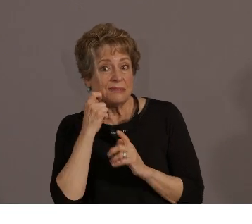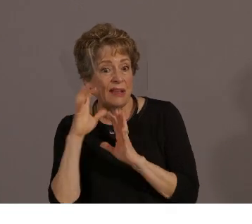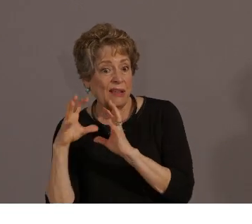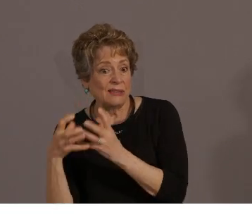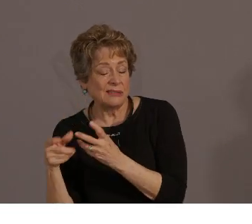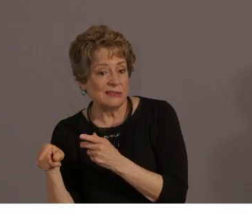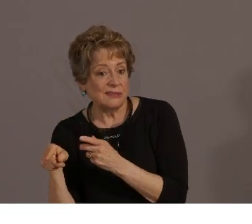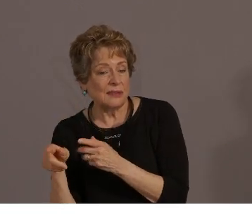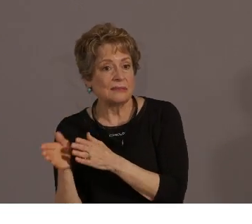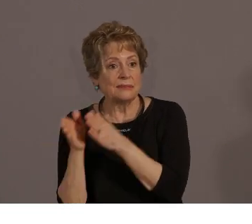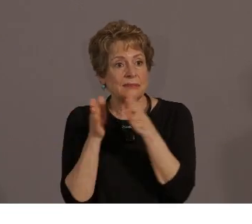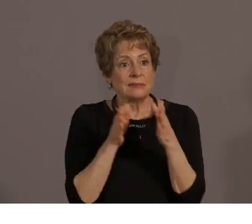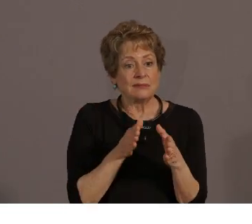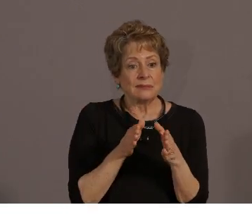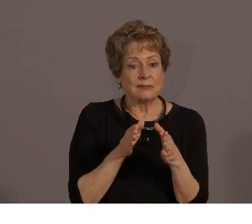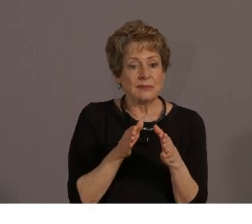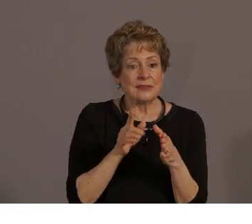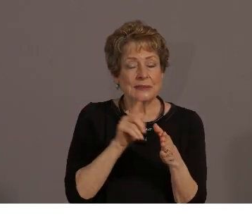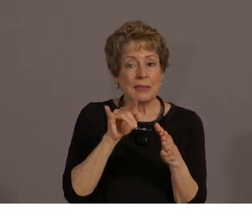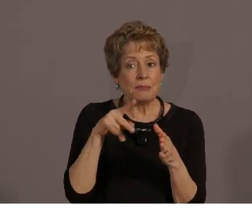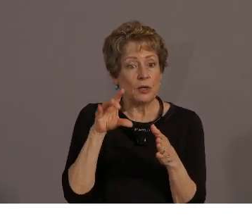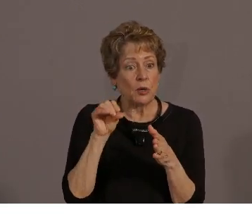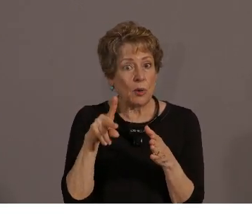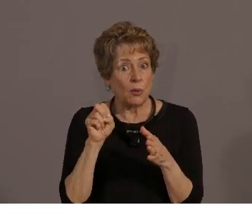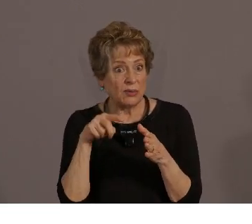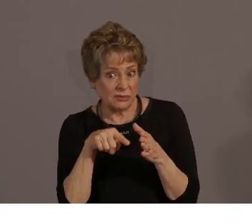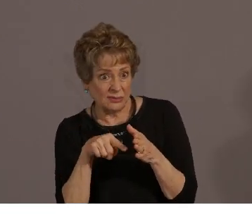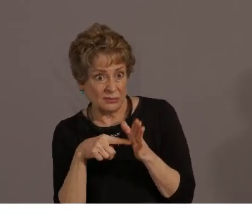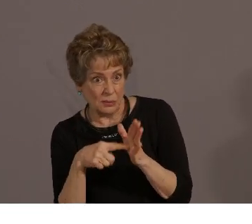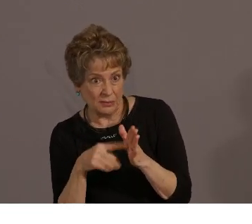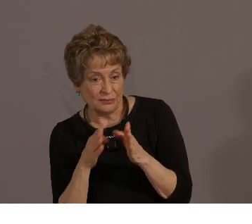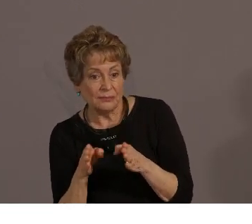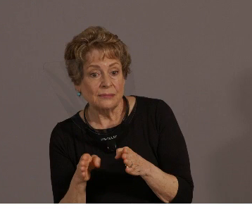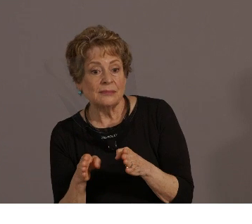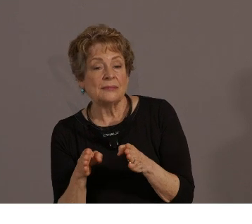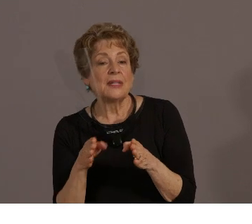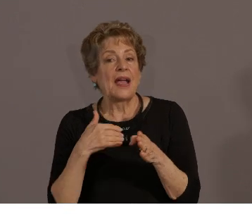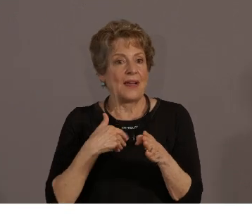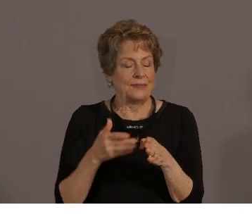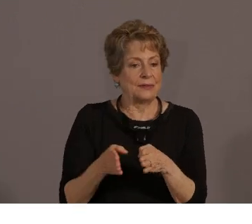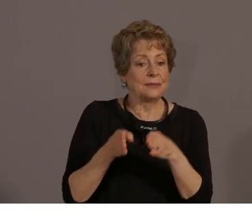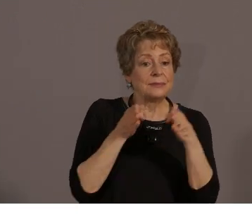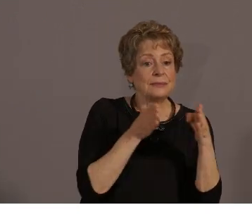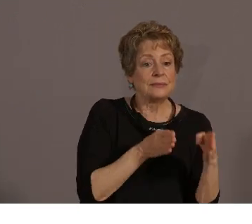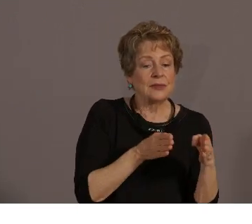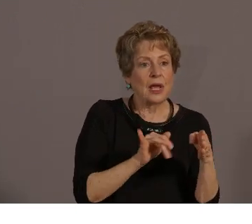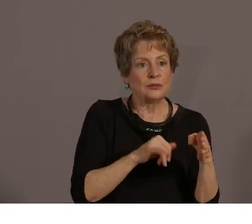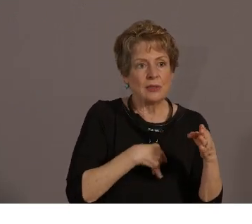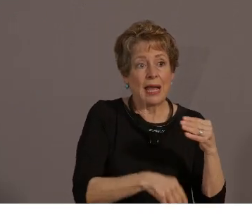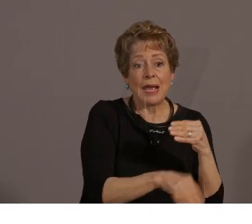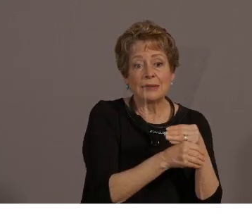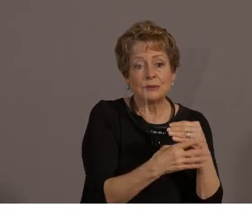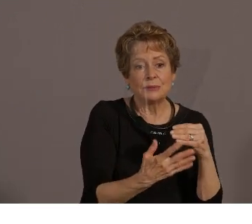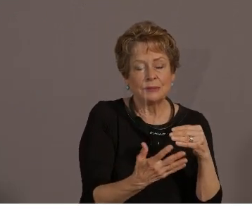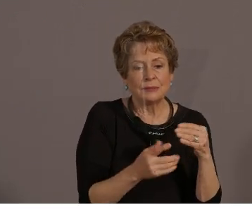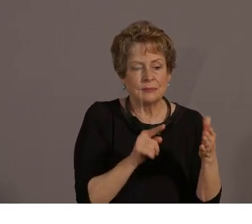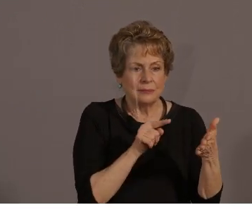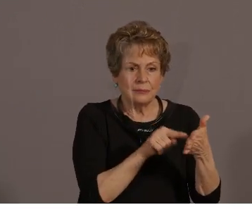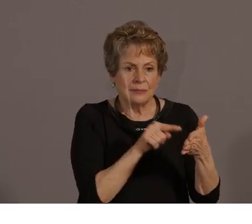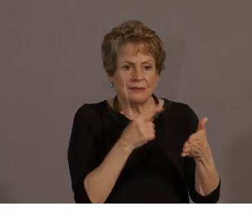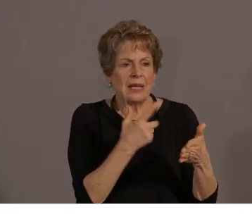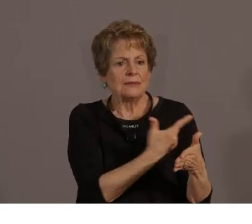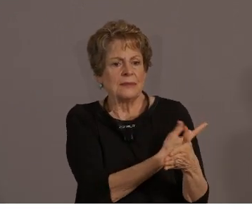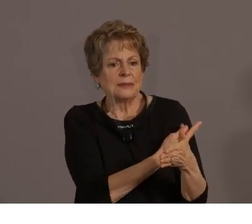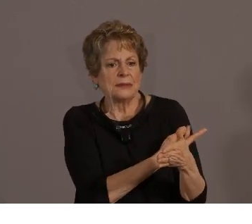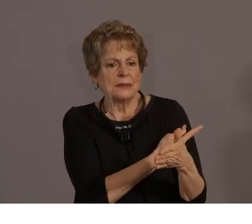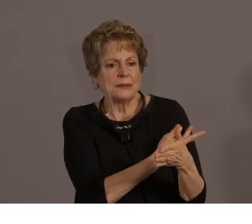brand new page and button on our data dashboard for vaccine prioritization. I'll walk you through each